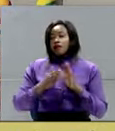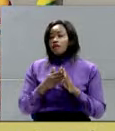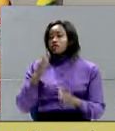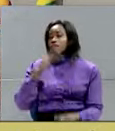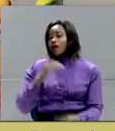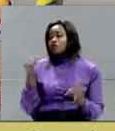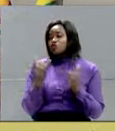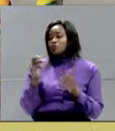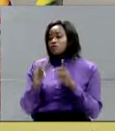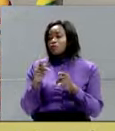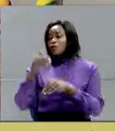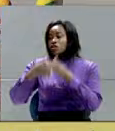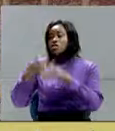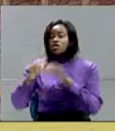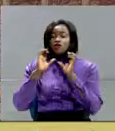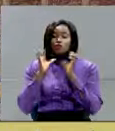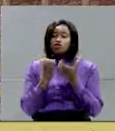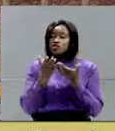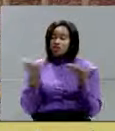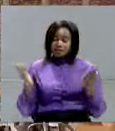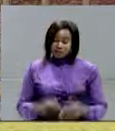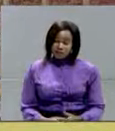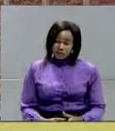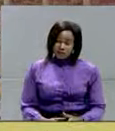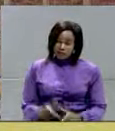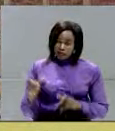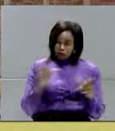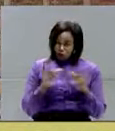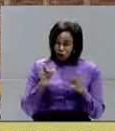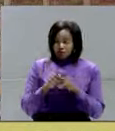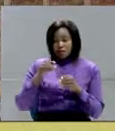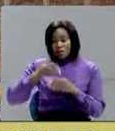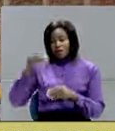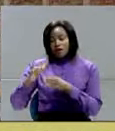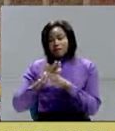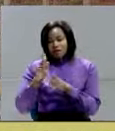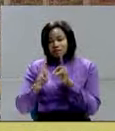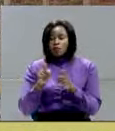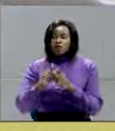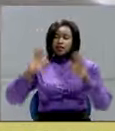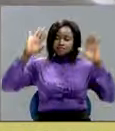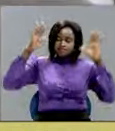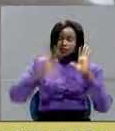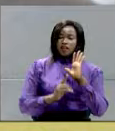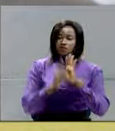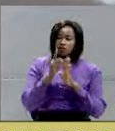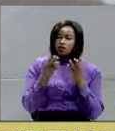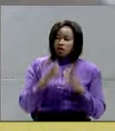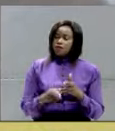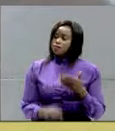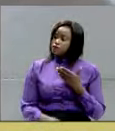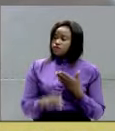to the community. For locals and cross-border traders to appreciate the infrastructural development, URA,